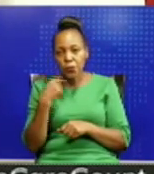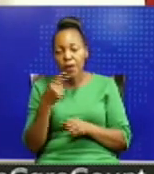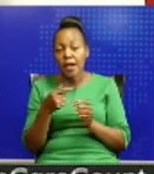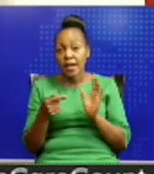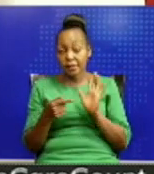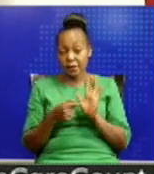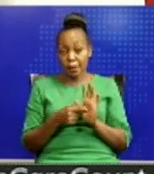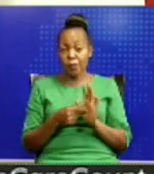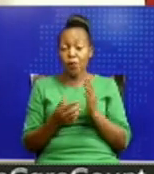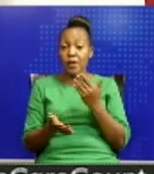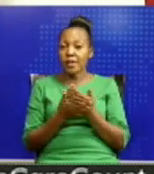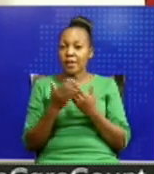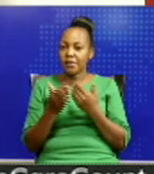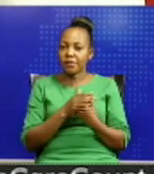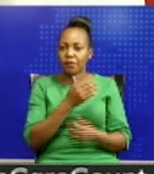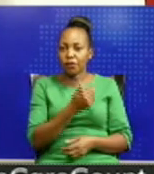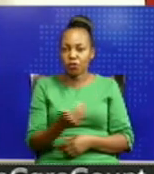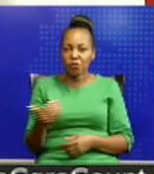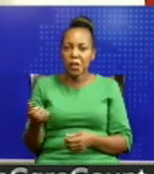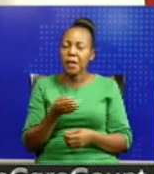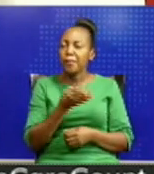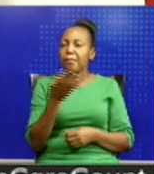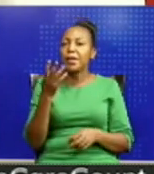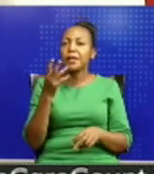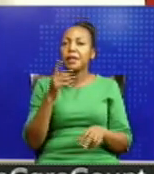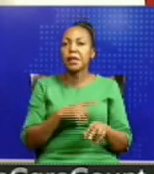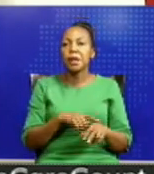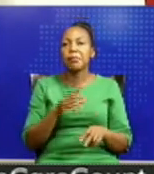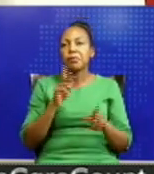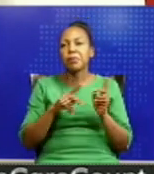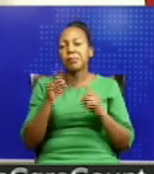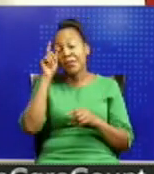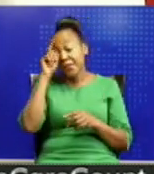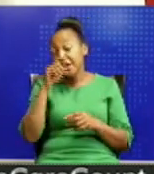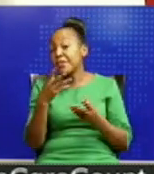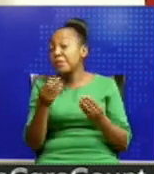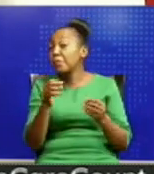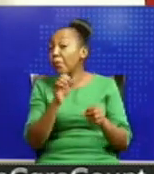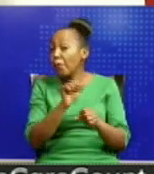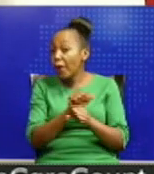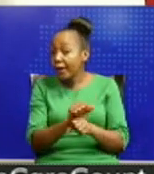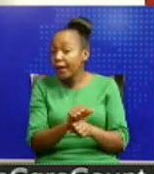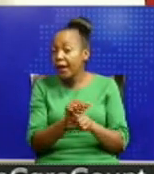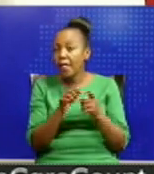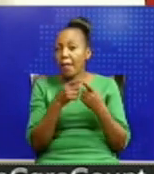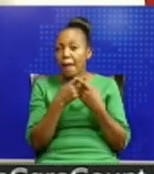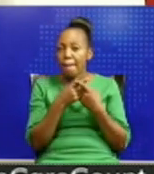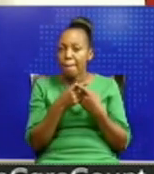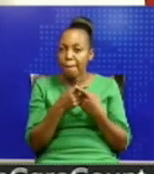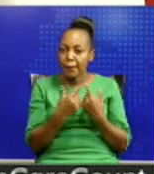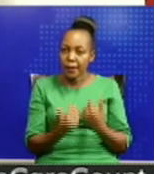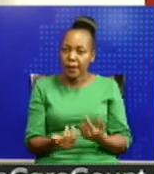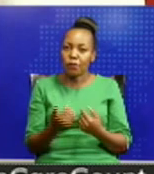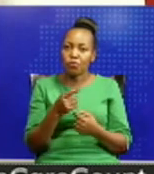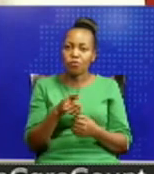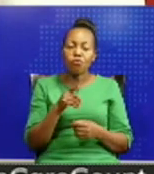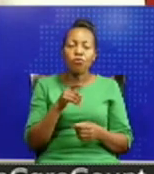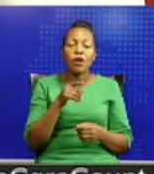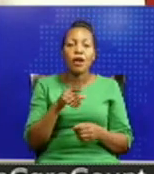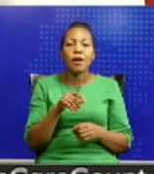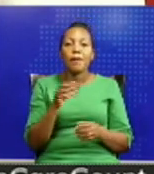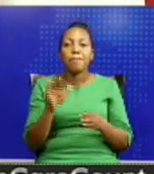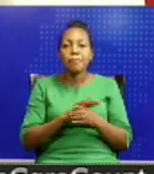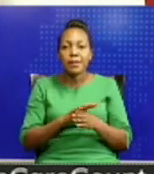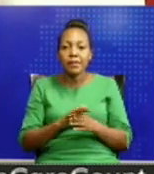for children, which many people do not recognize as care work. So as you on your